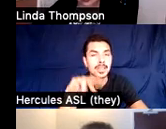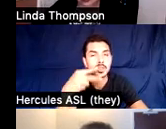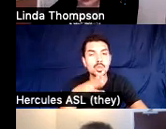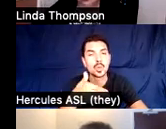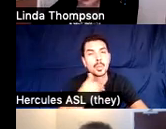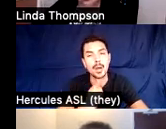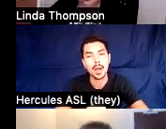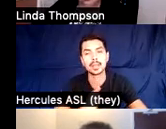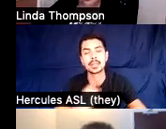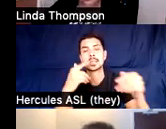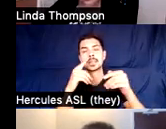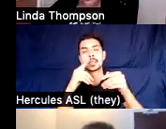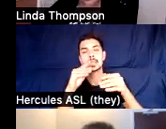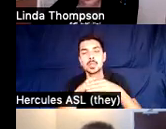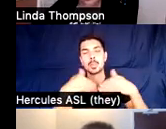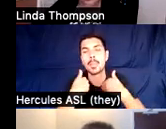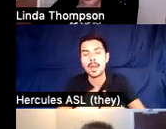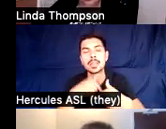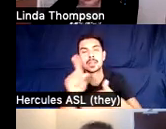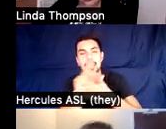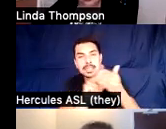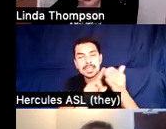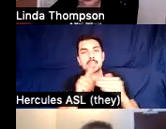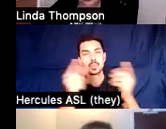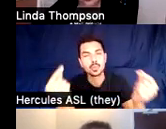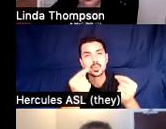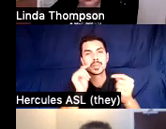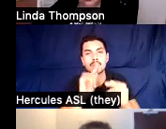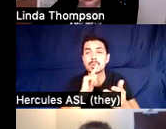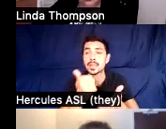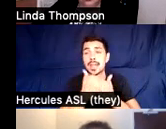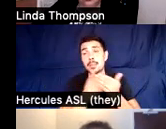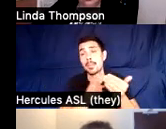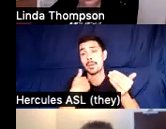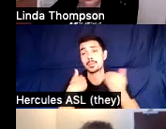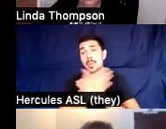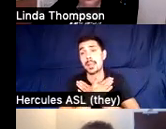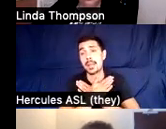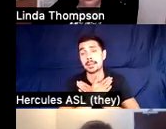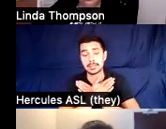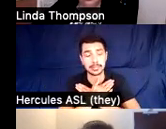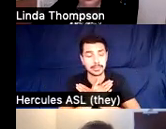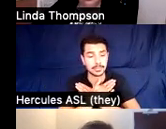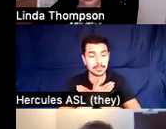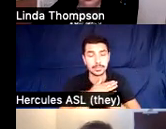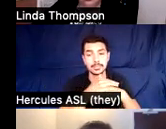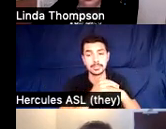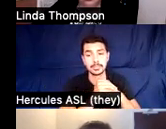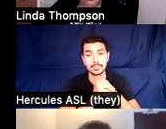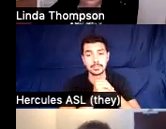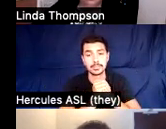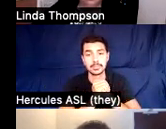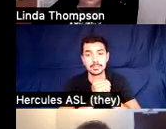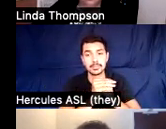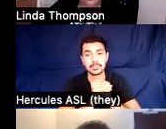and let your body do the work that it is designed to do, that helps us relax a little bit. You're getting like this thing saying, if you